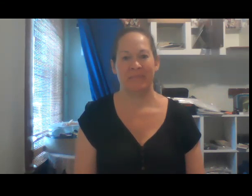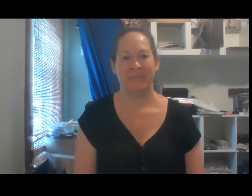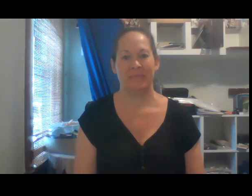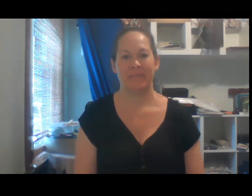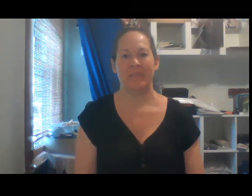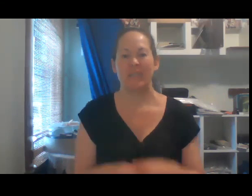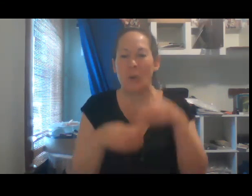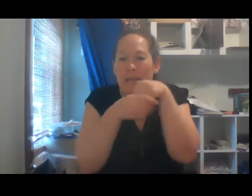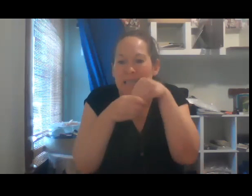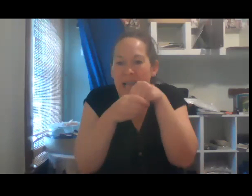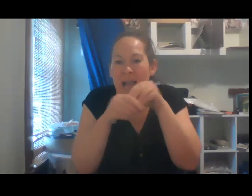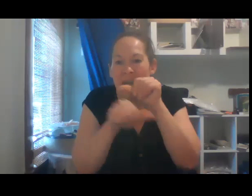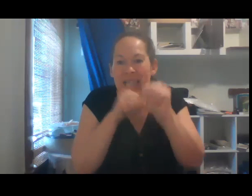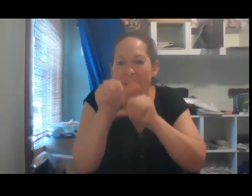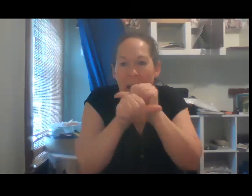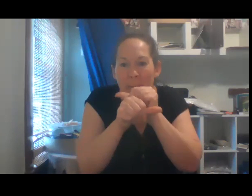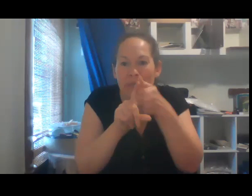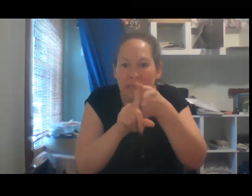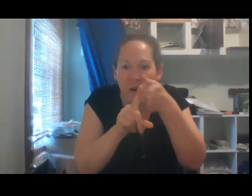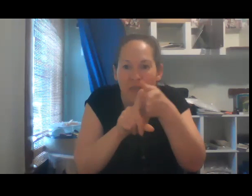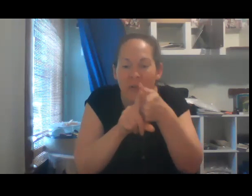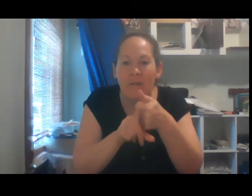in the atom.